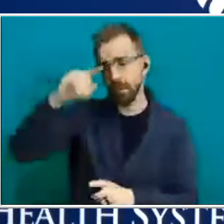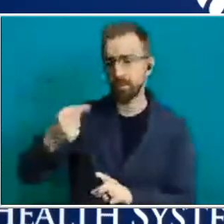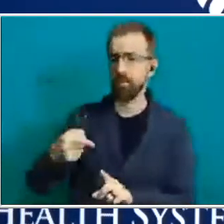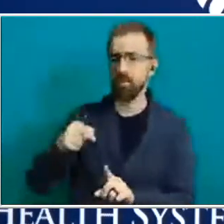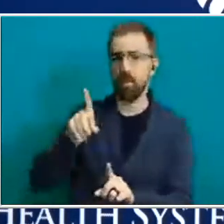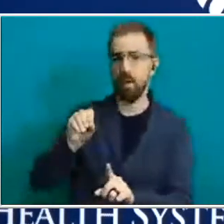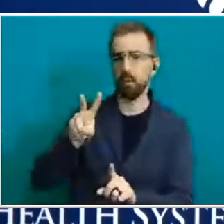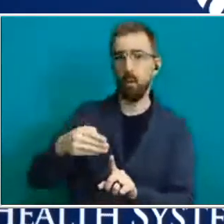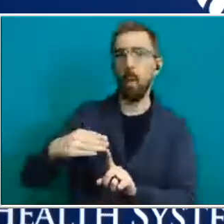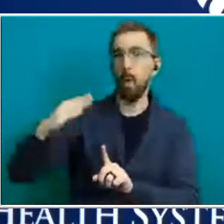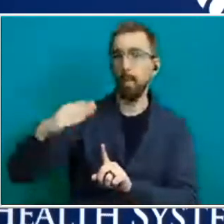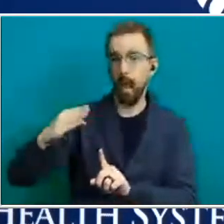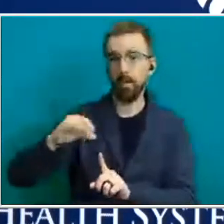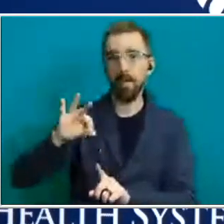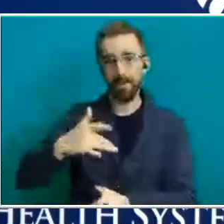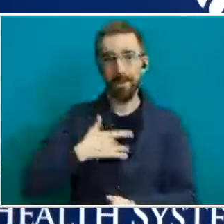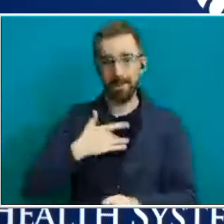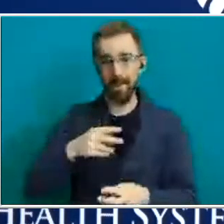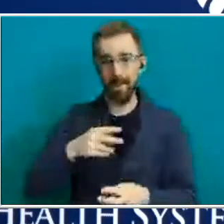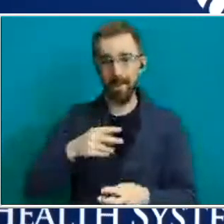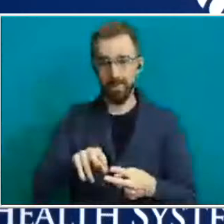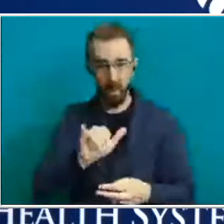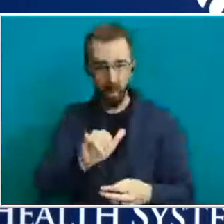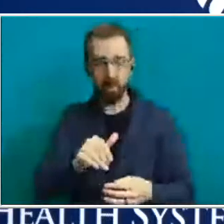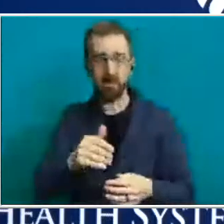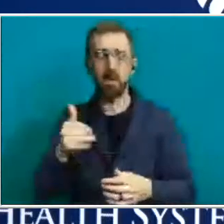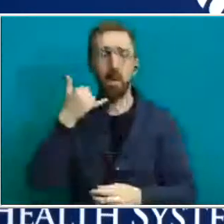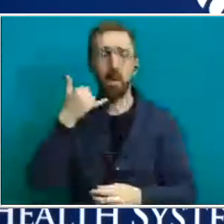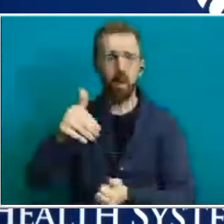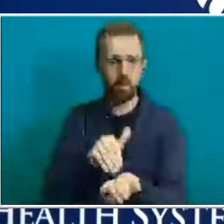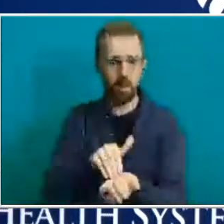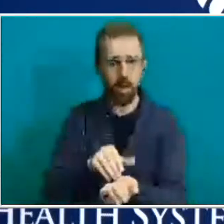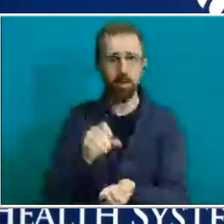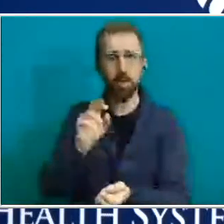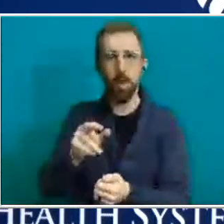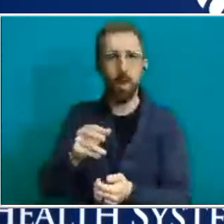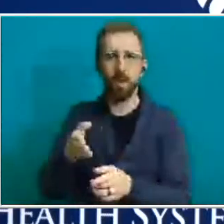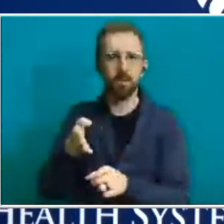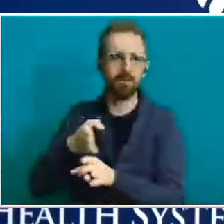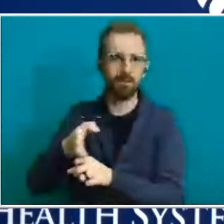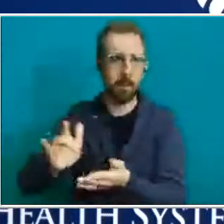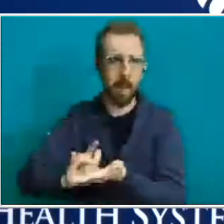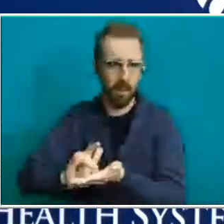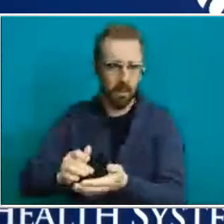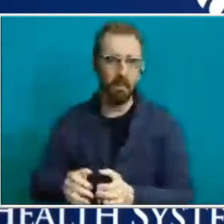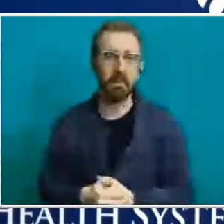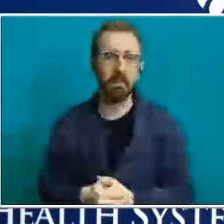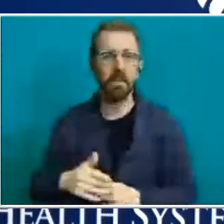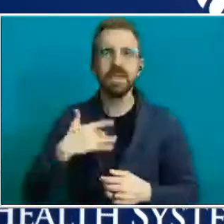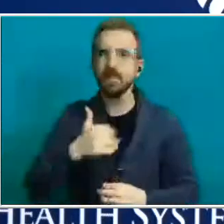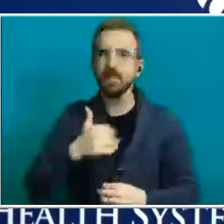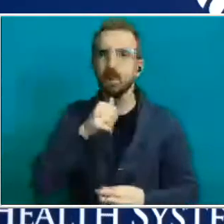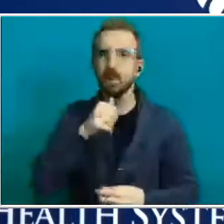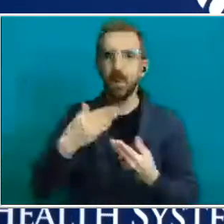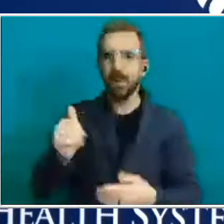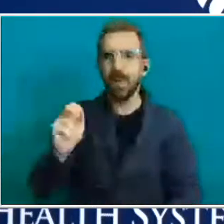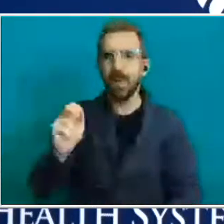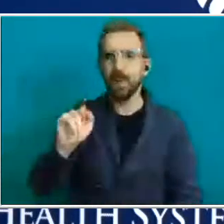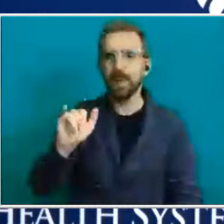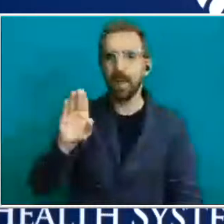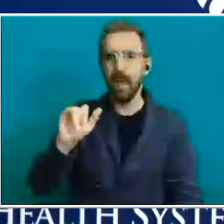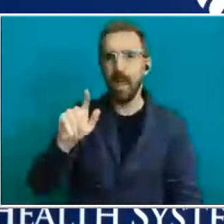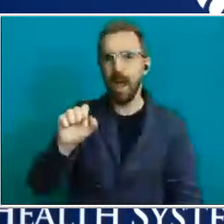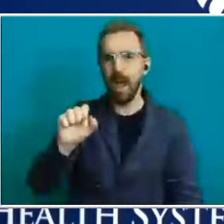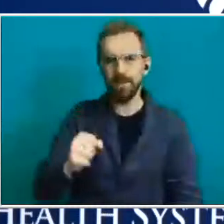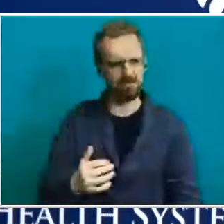please call your doctor or provider. In general, we do not give antibiotics for this. Why? You'd think that's strange. With an infection, we